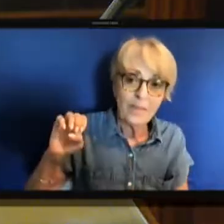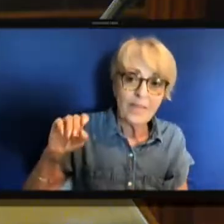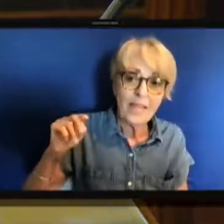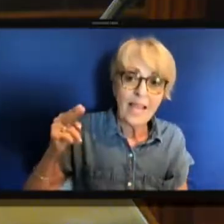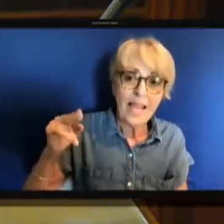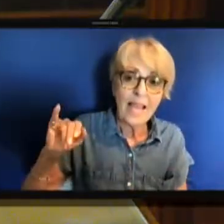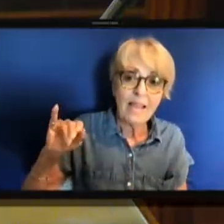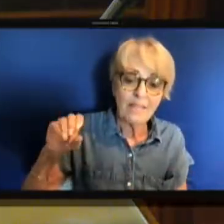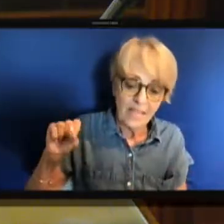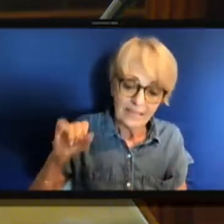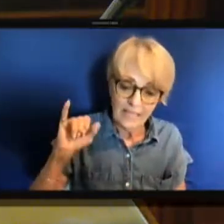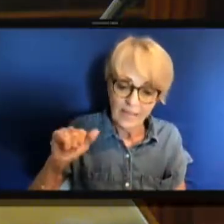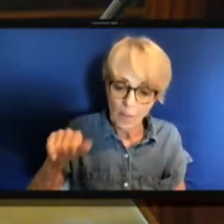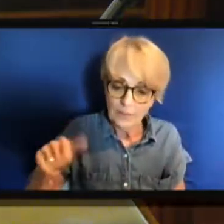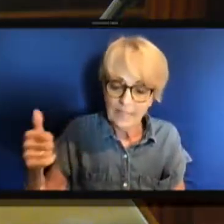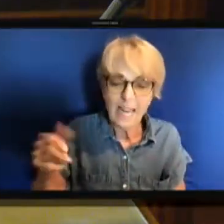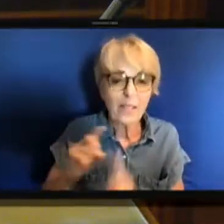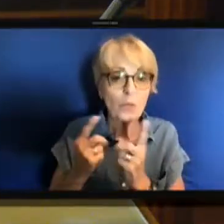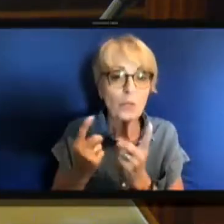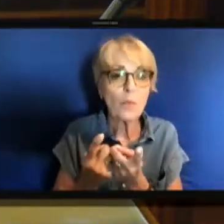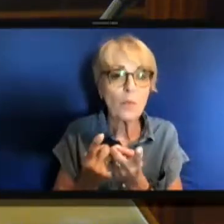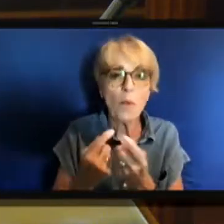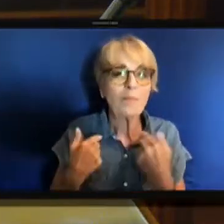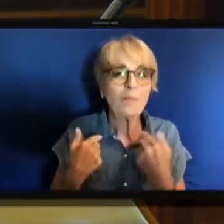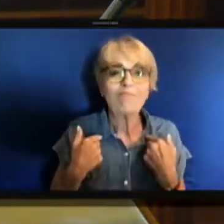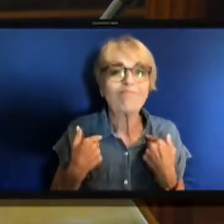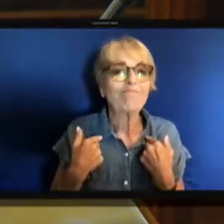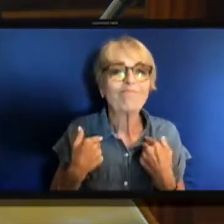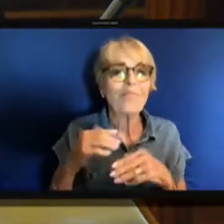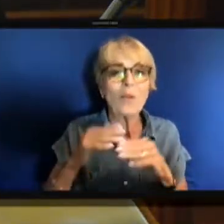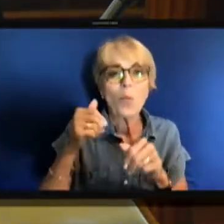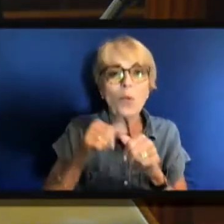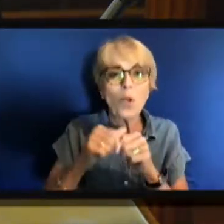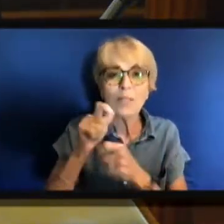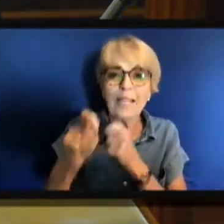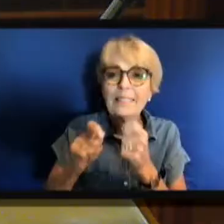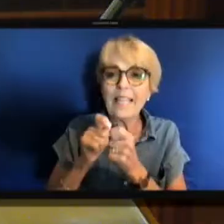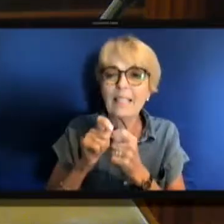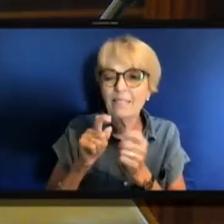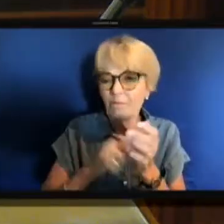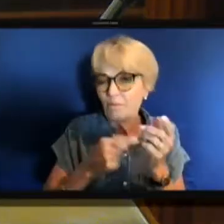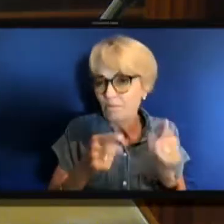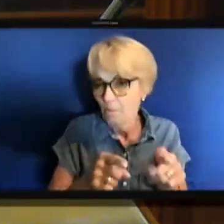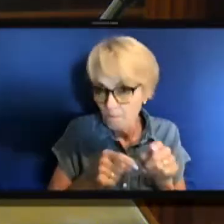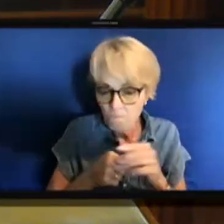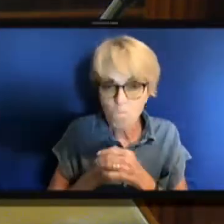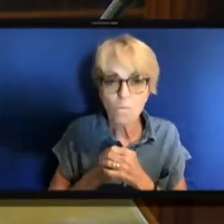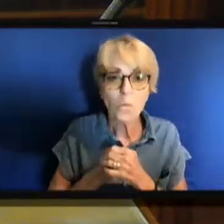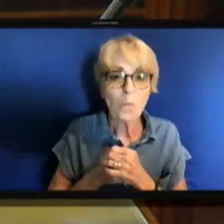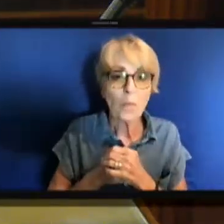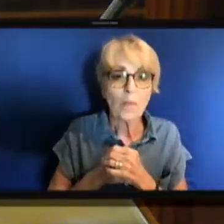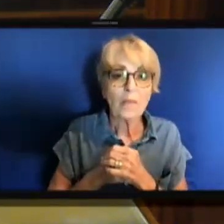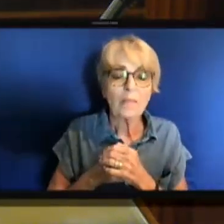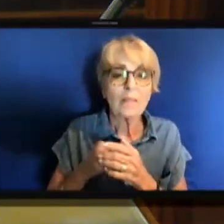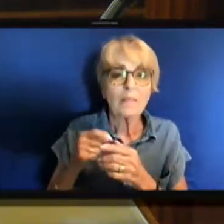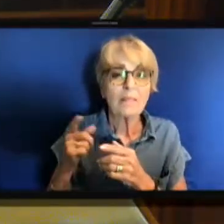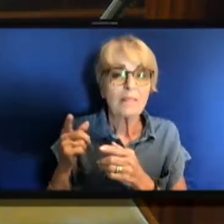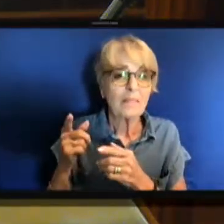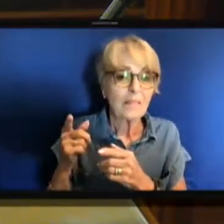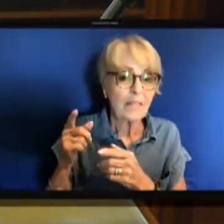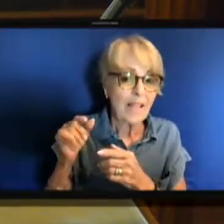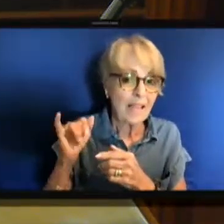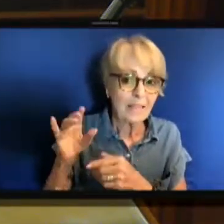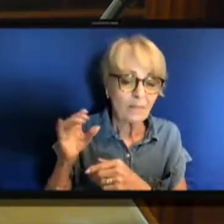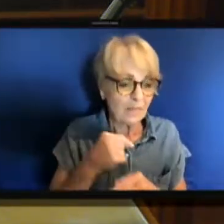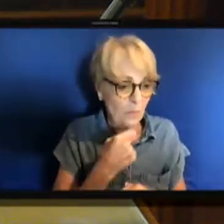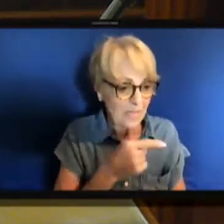another department. I don't recall the exact result of you know, whether we were going to tell that company they weren't able to bid, even if the person